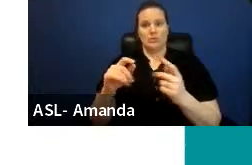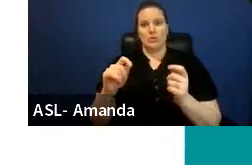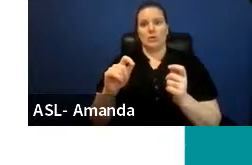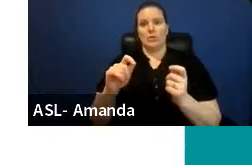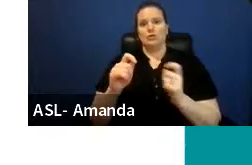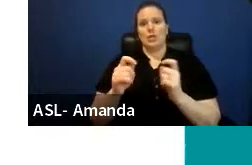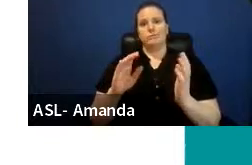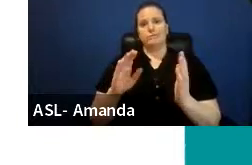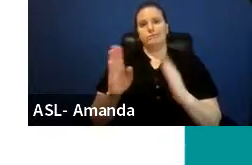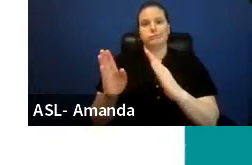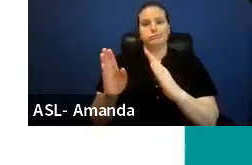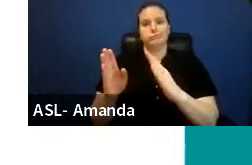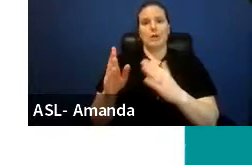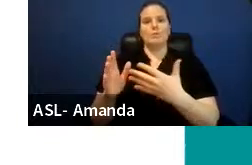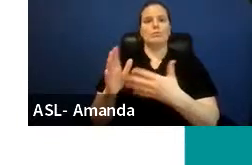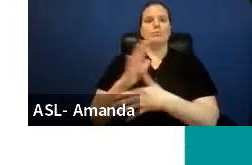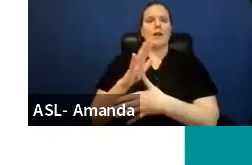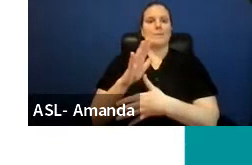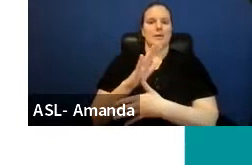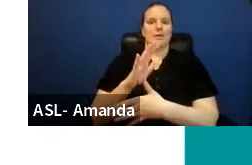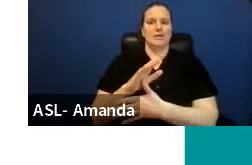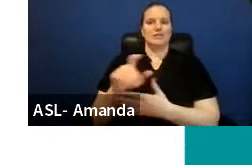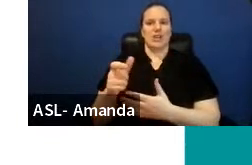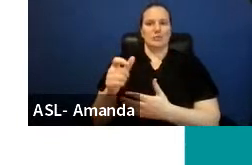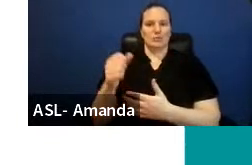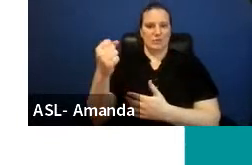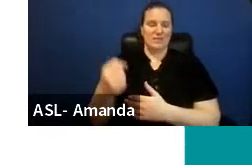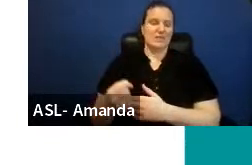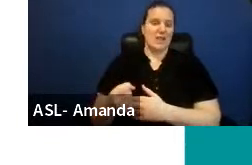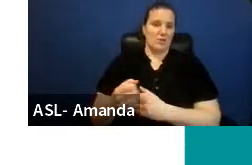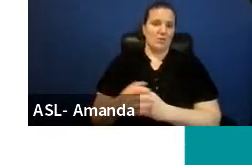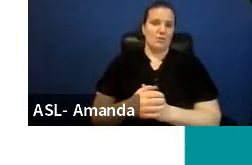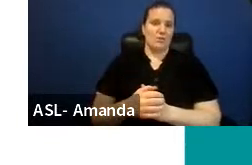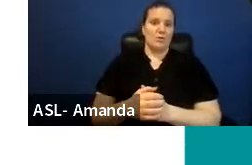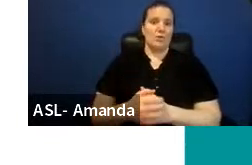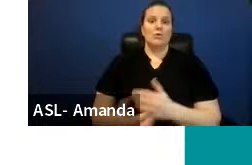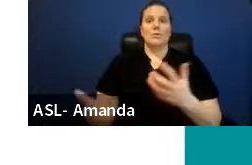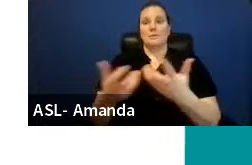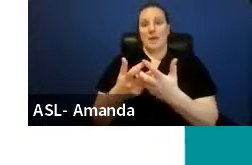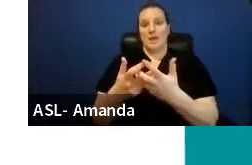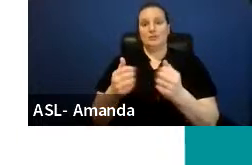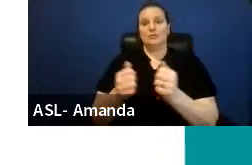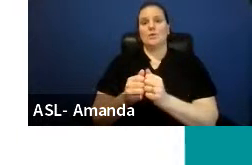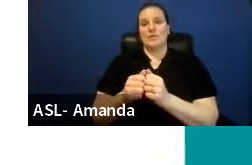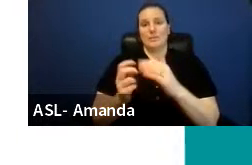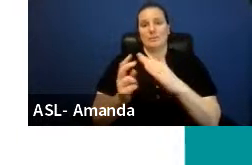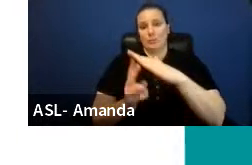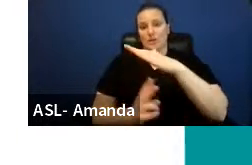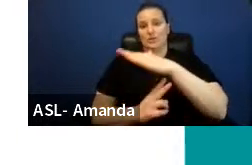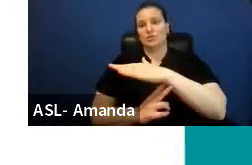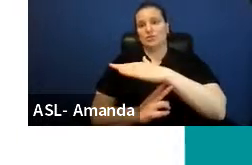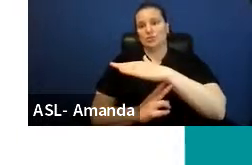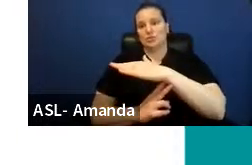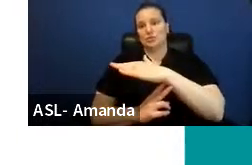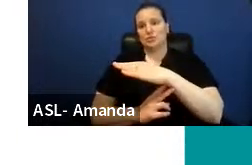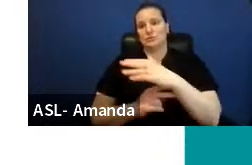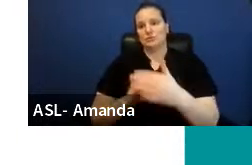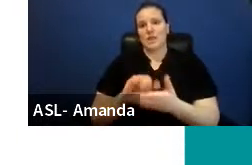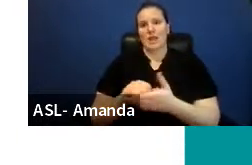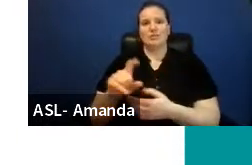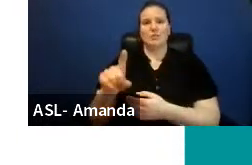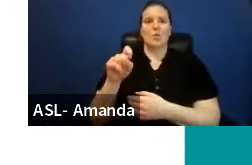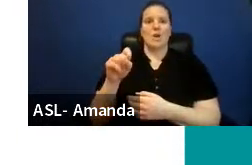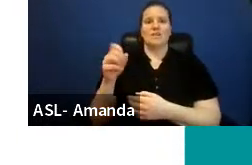that primary channel just to the south to align with the crest of the bridge. So that would be the